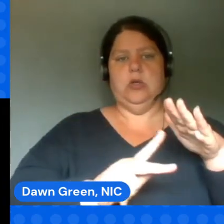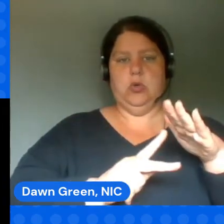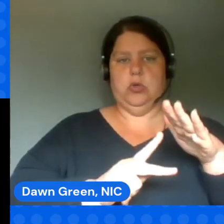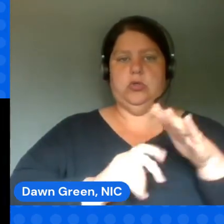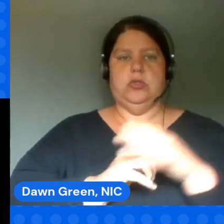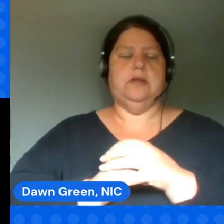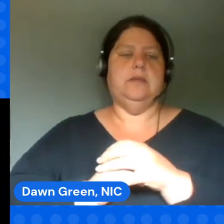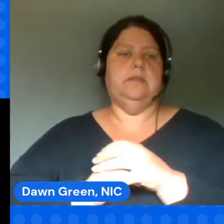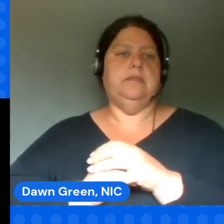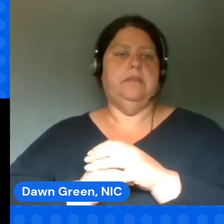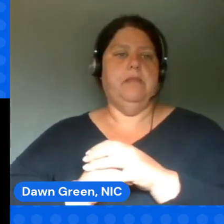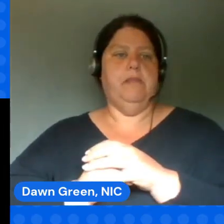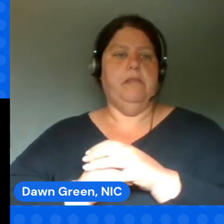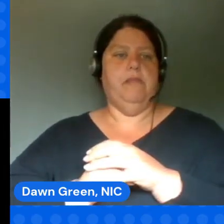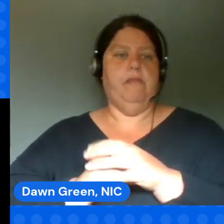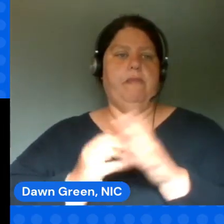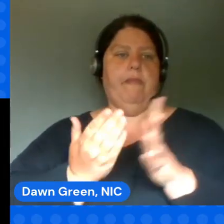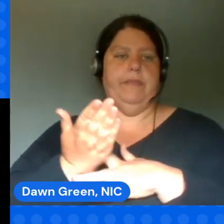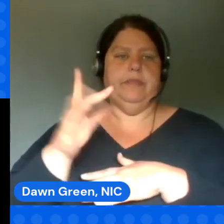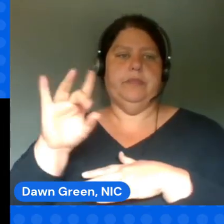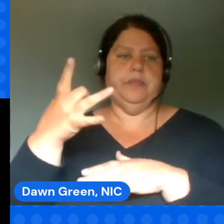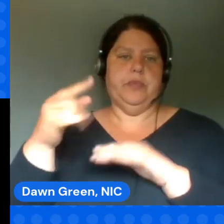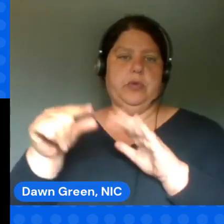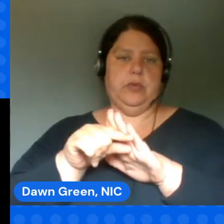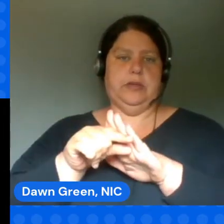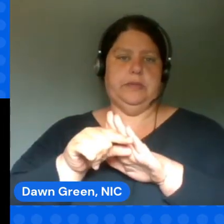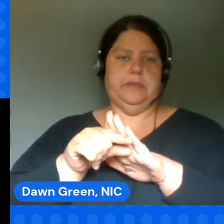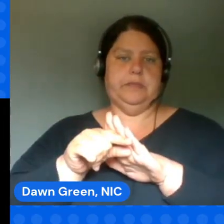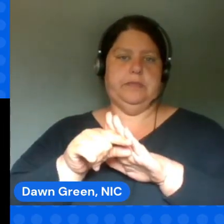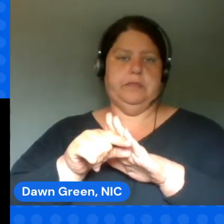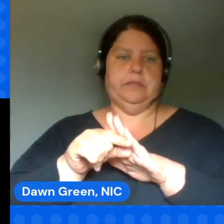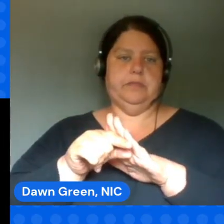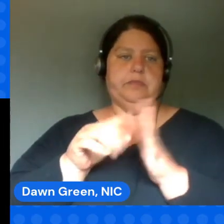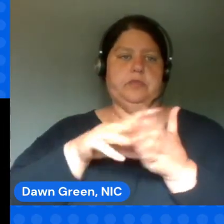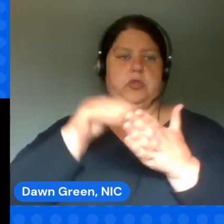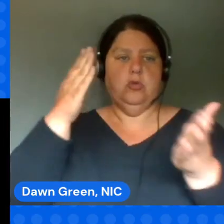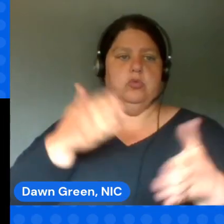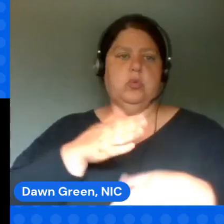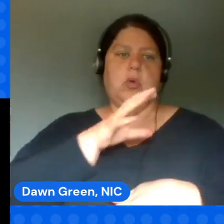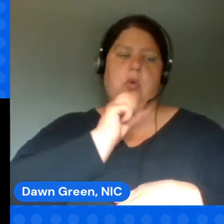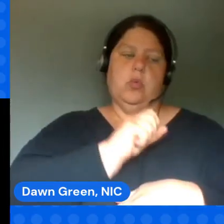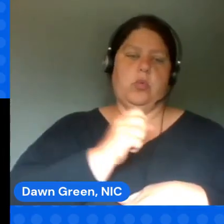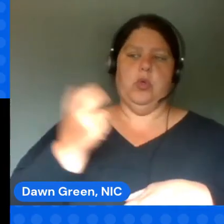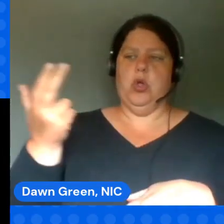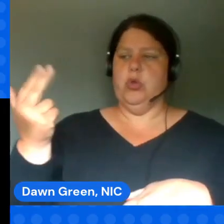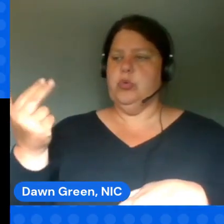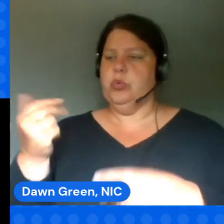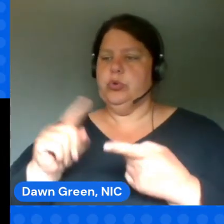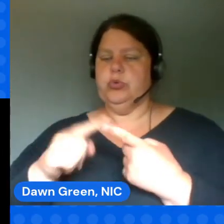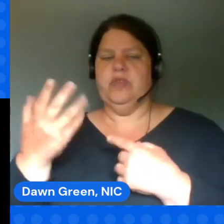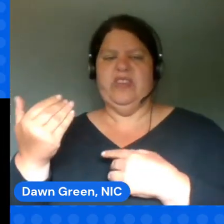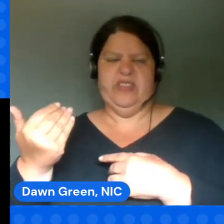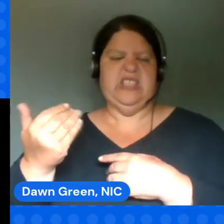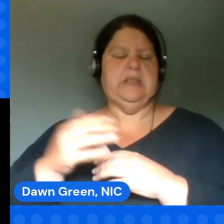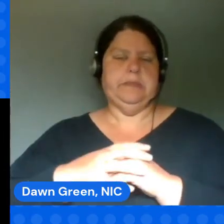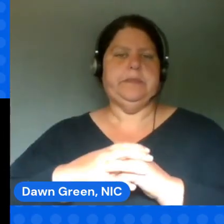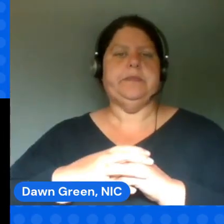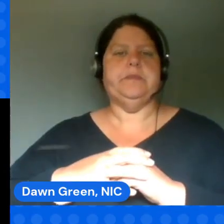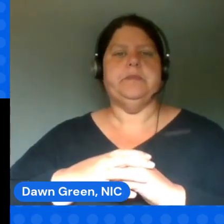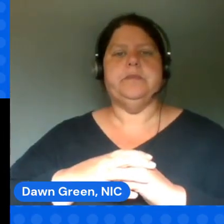kindergartners, up through eighth grade. So students that are approximately anywhere from 13 to 15 years old.